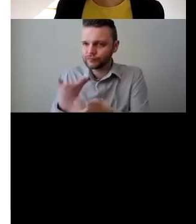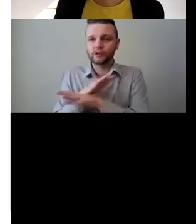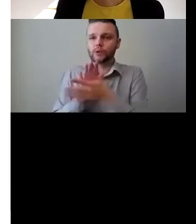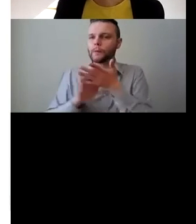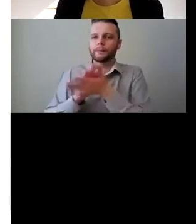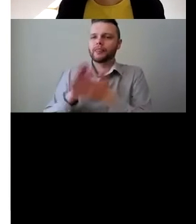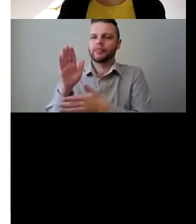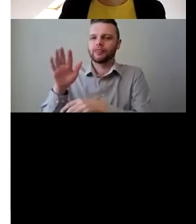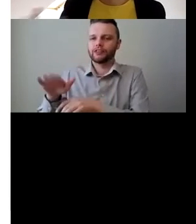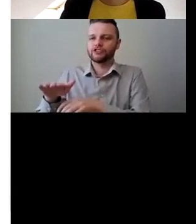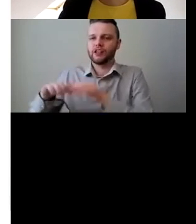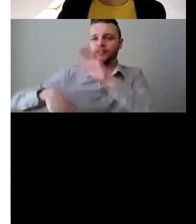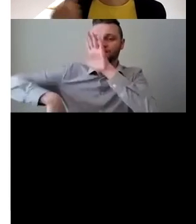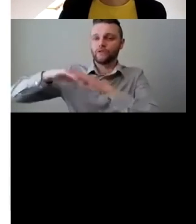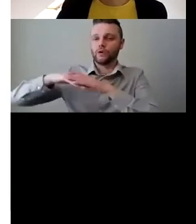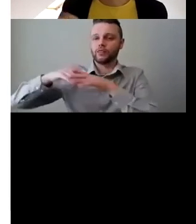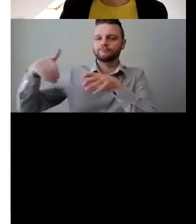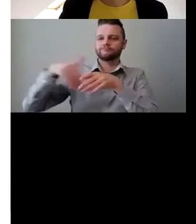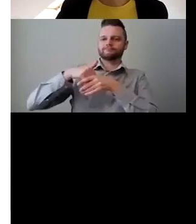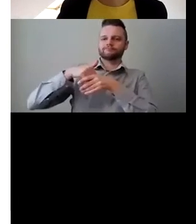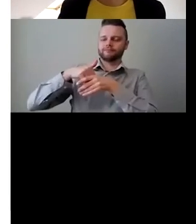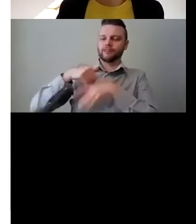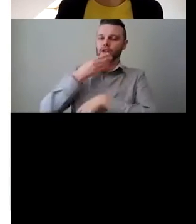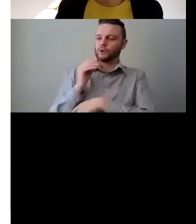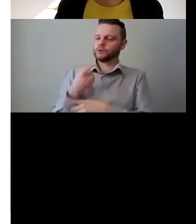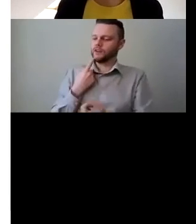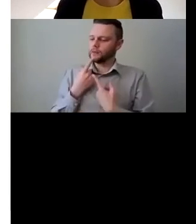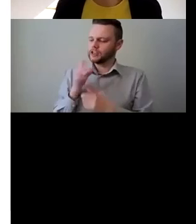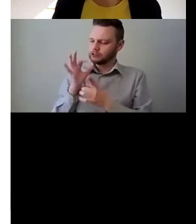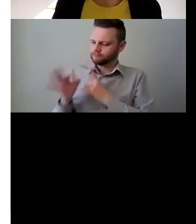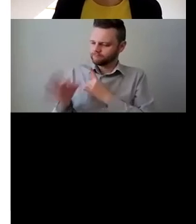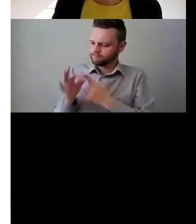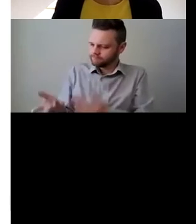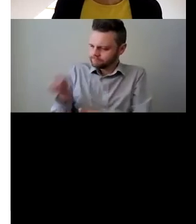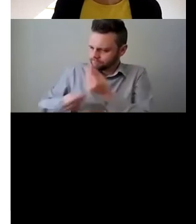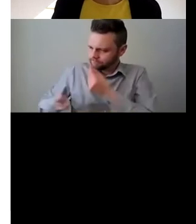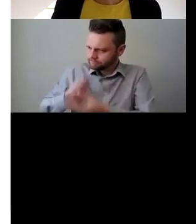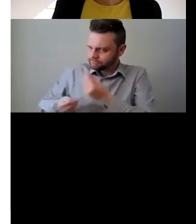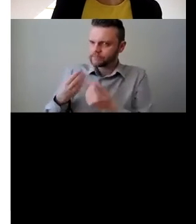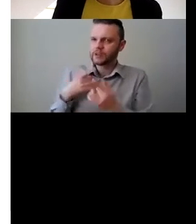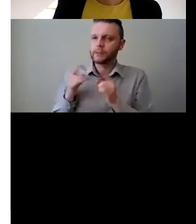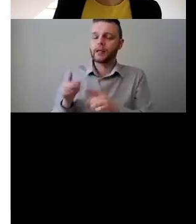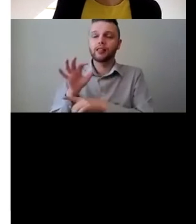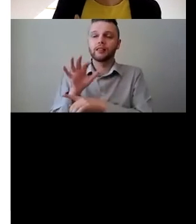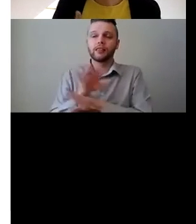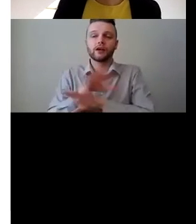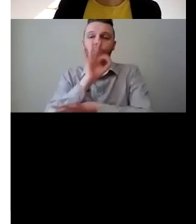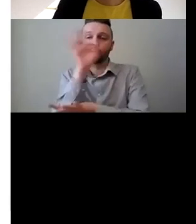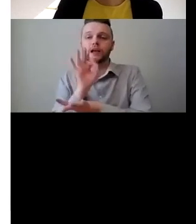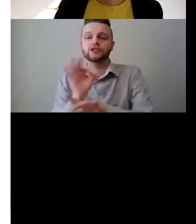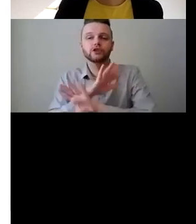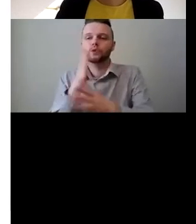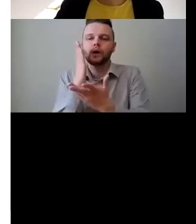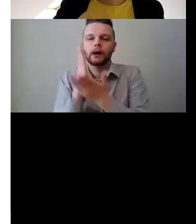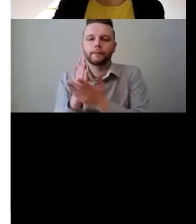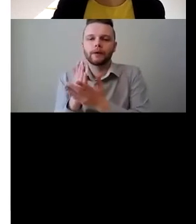really participates. They use them as a source of information. They ask them a couple of questions, but that might not mean that they actually